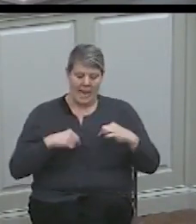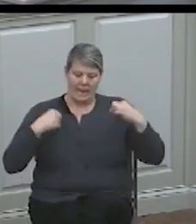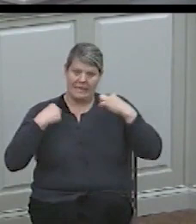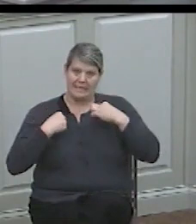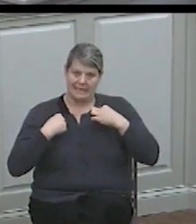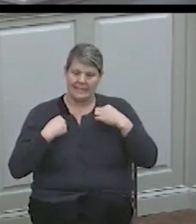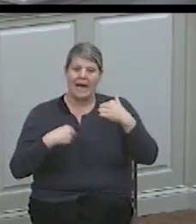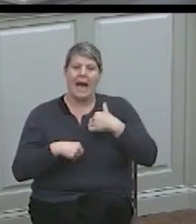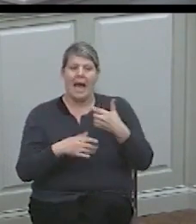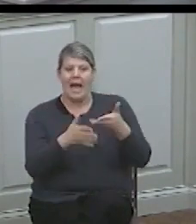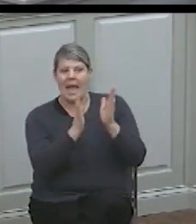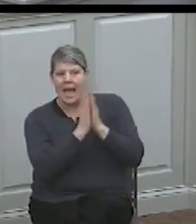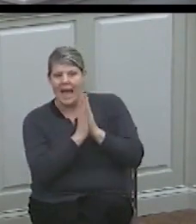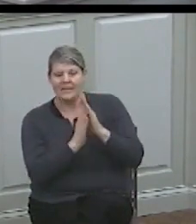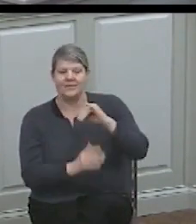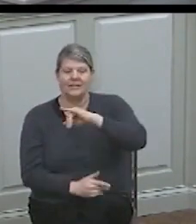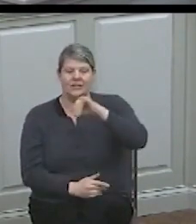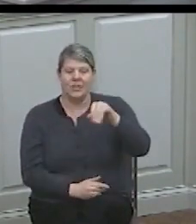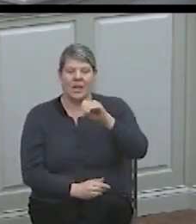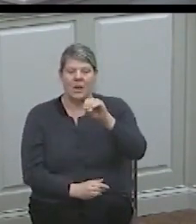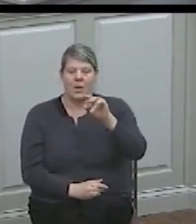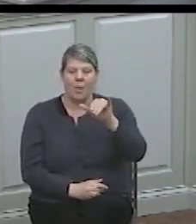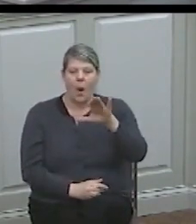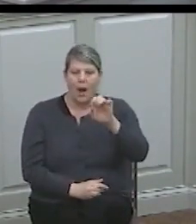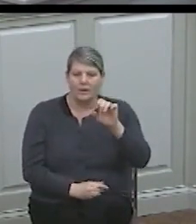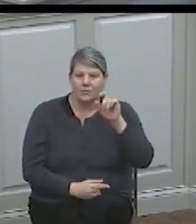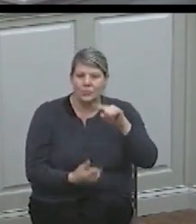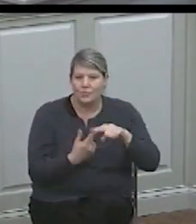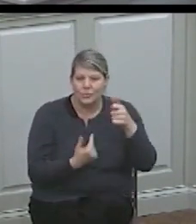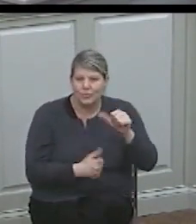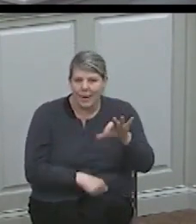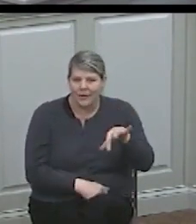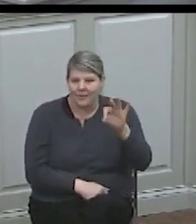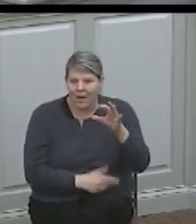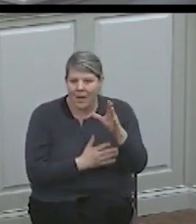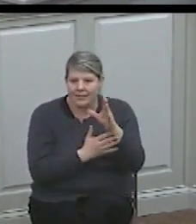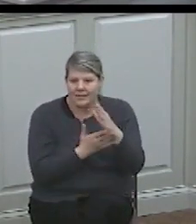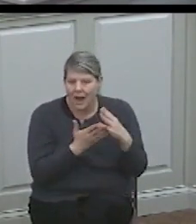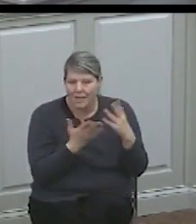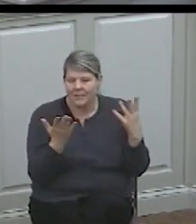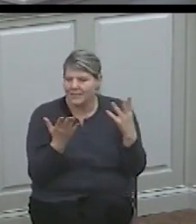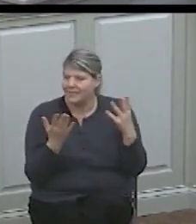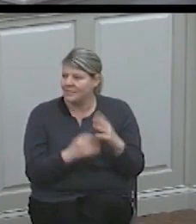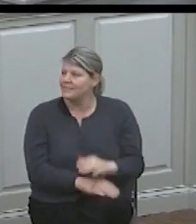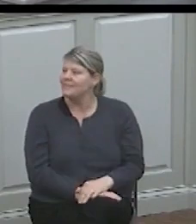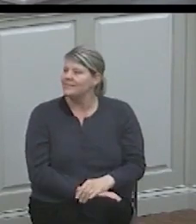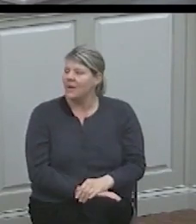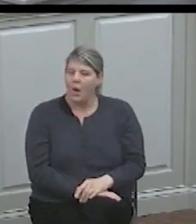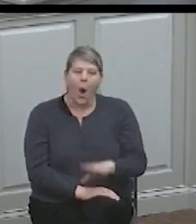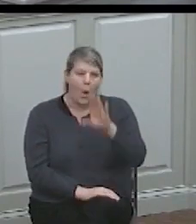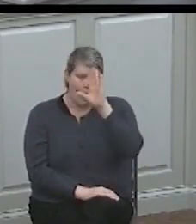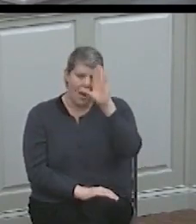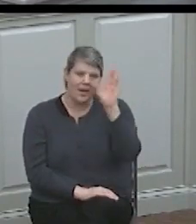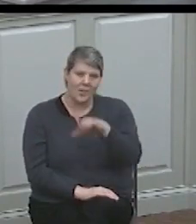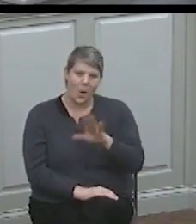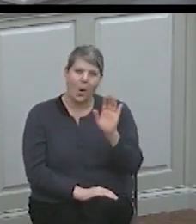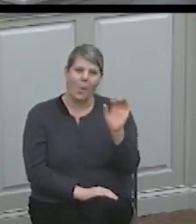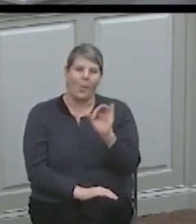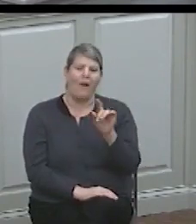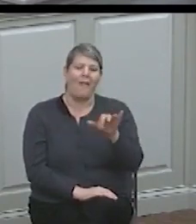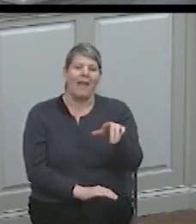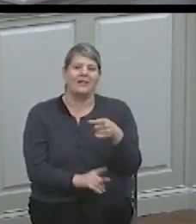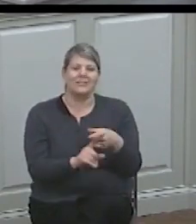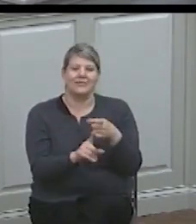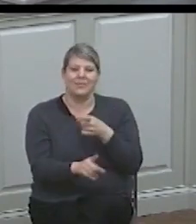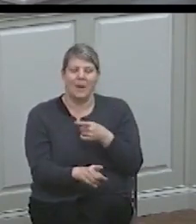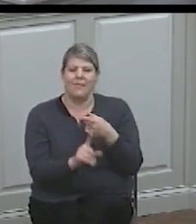Miss Joyce out to find some. I couldn't find any. I think you sabotaged us with the candy necklaces. I know where this came from. This came